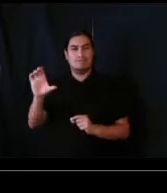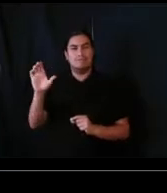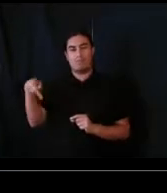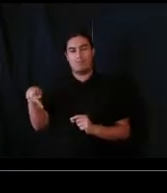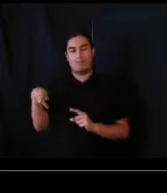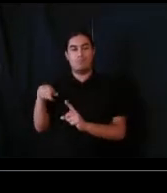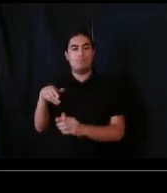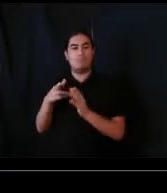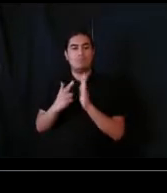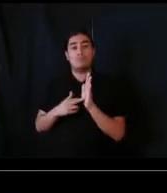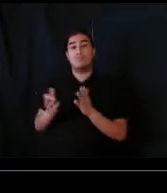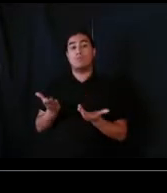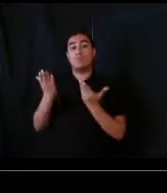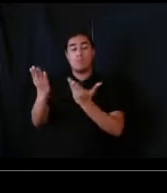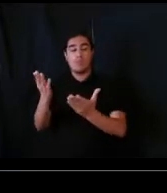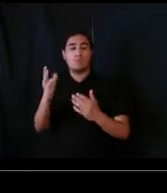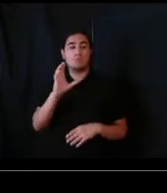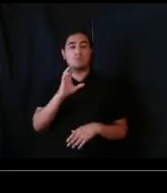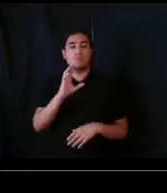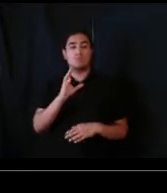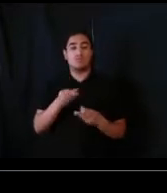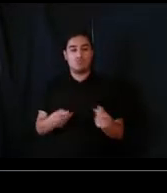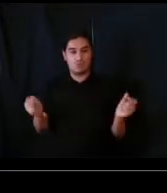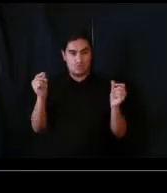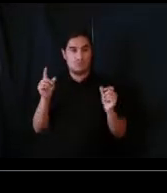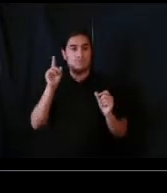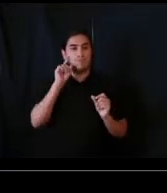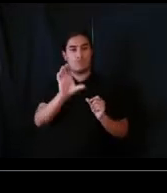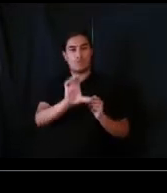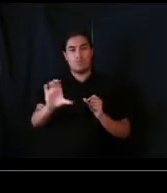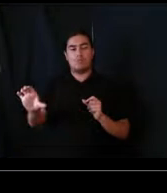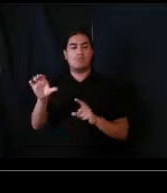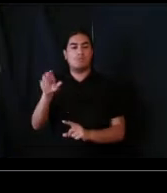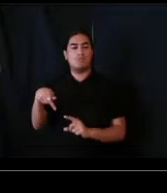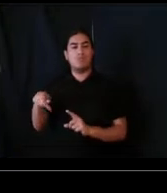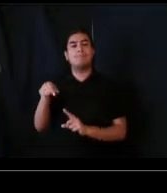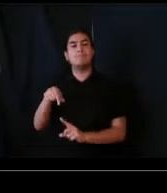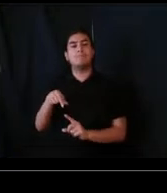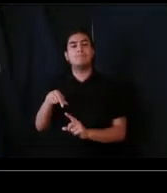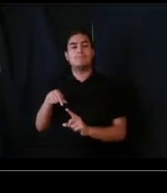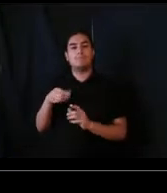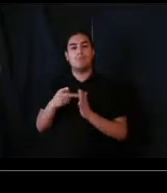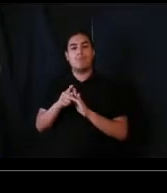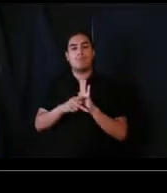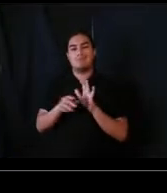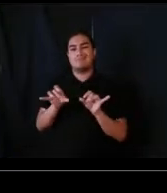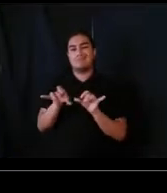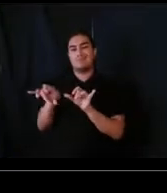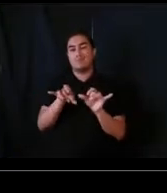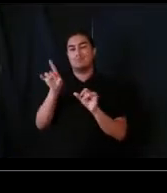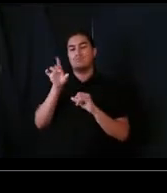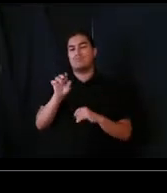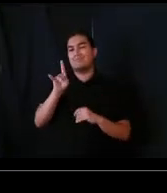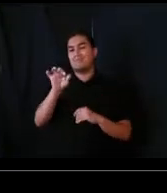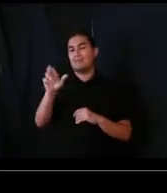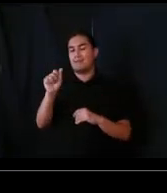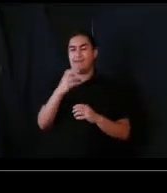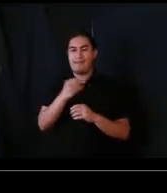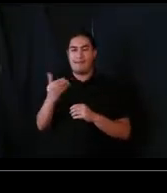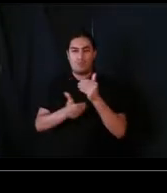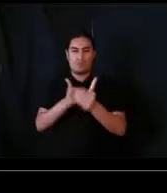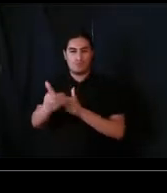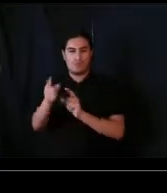the proposed 2022 solutions for congested corridors program guidelines describe the policy standards criteria and procedures for the